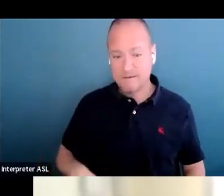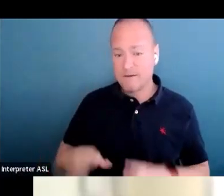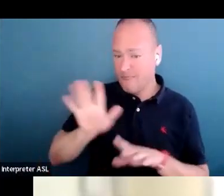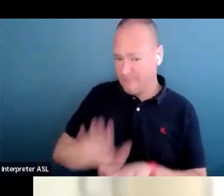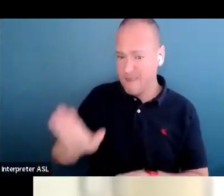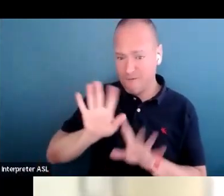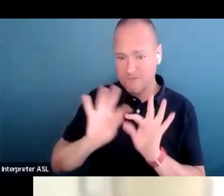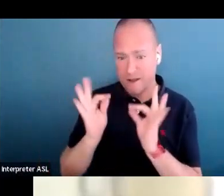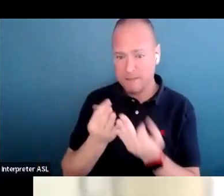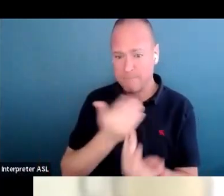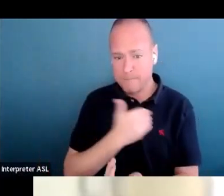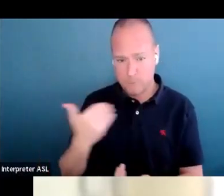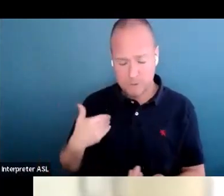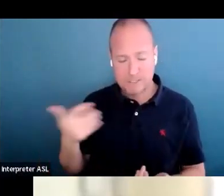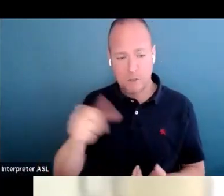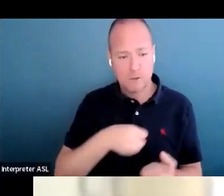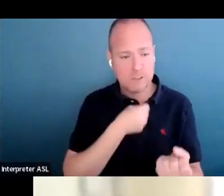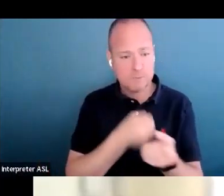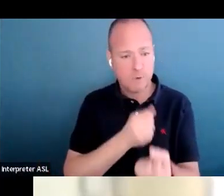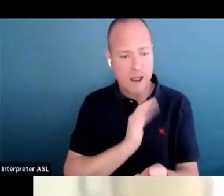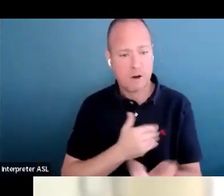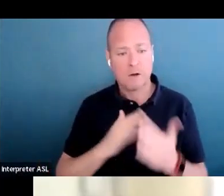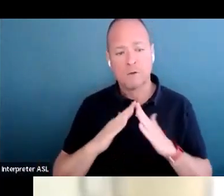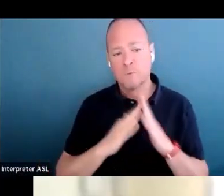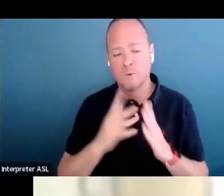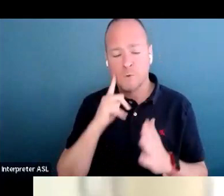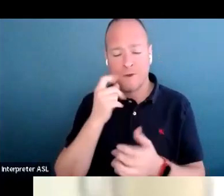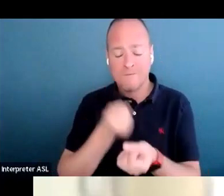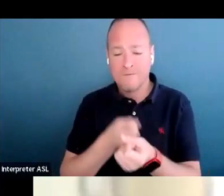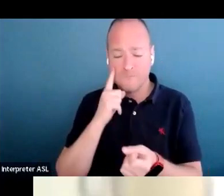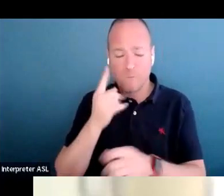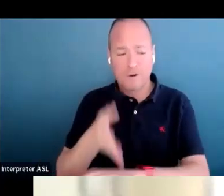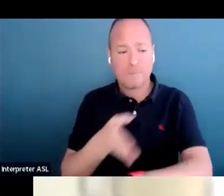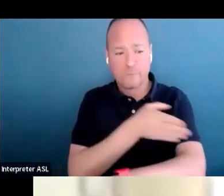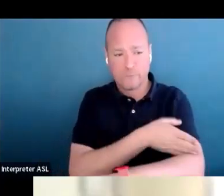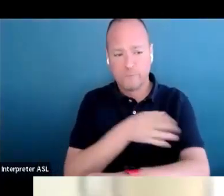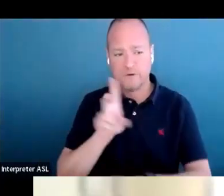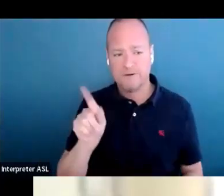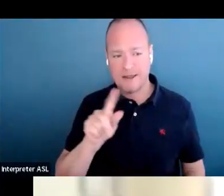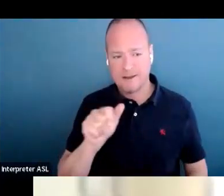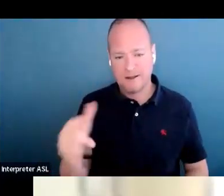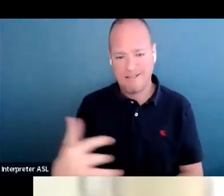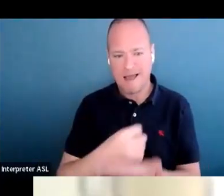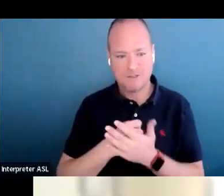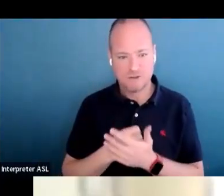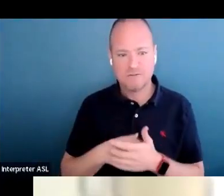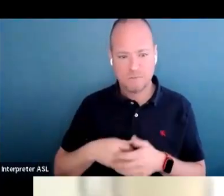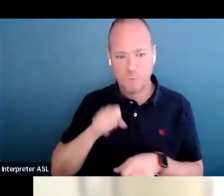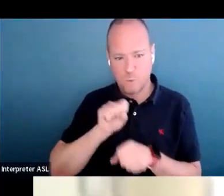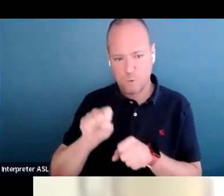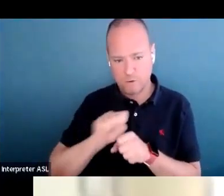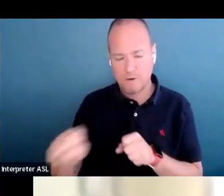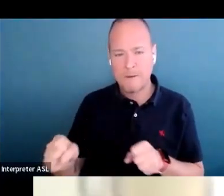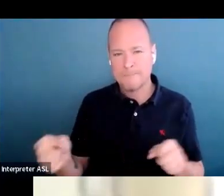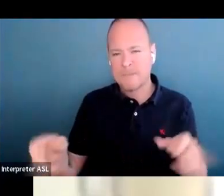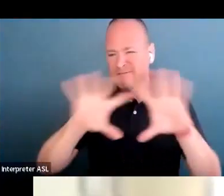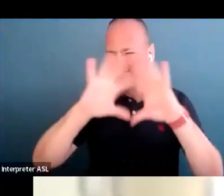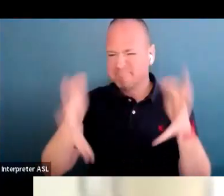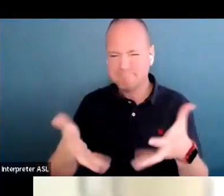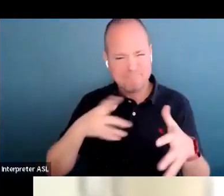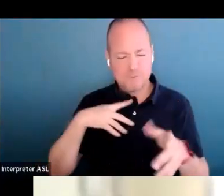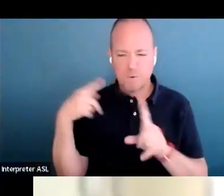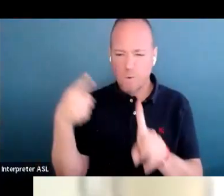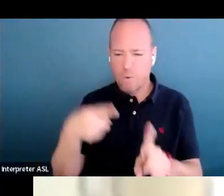our community to advocate for improved data collection efforts. In short, the overarching goal of the AAC